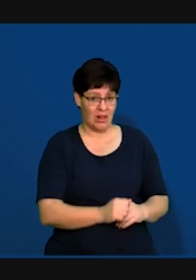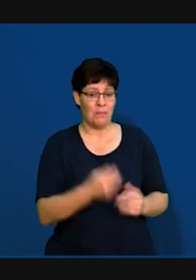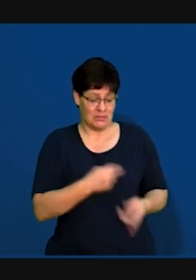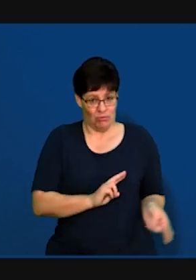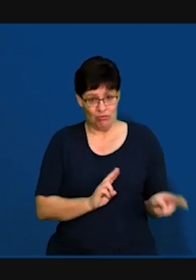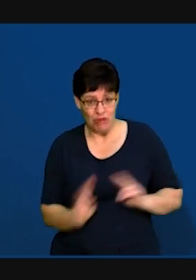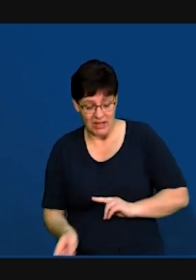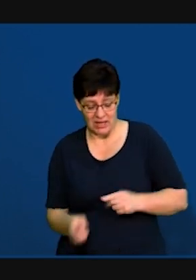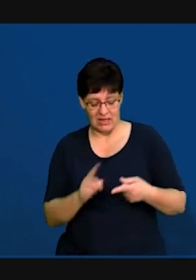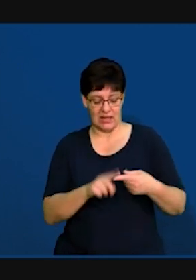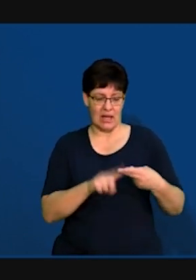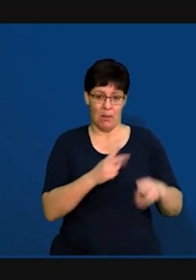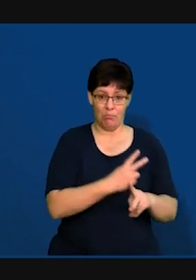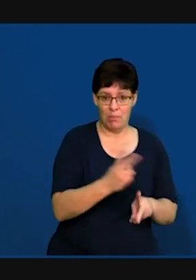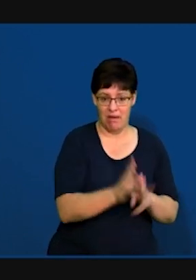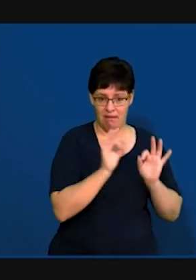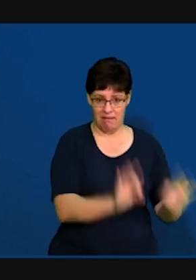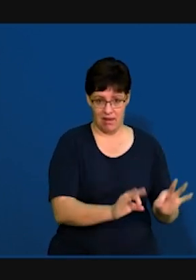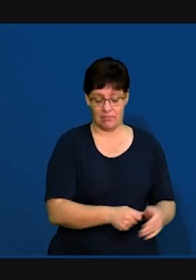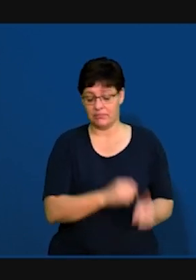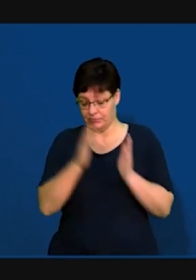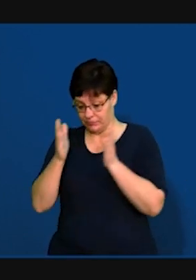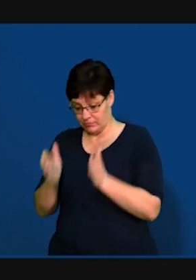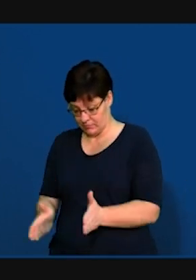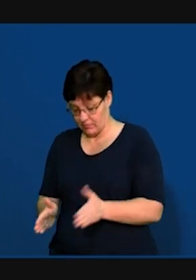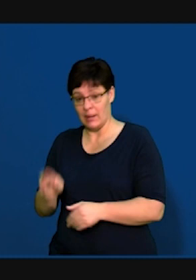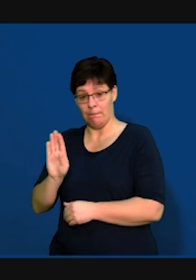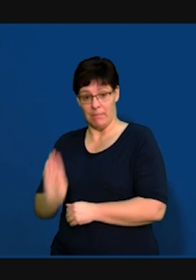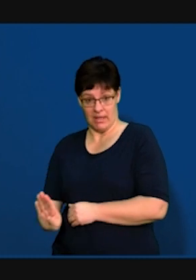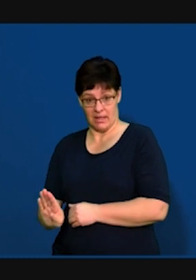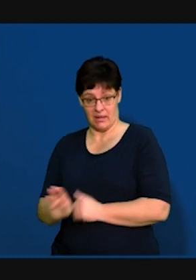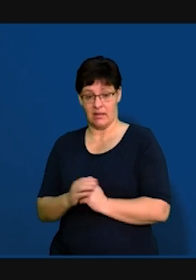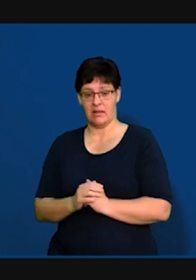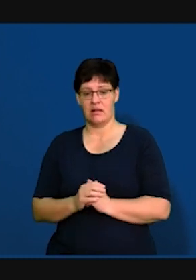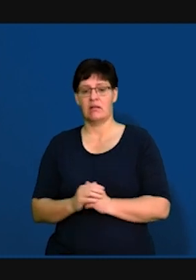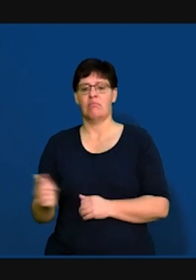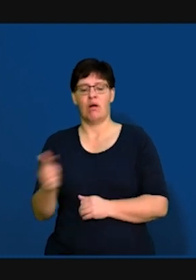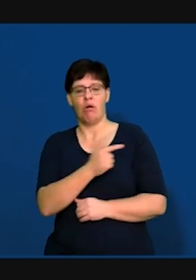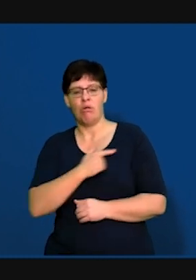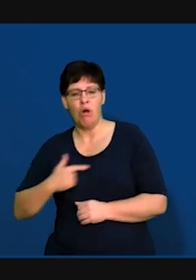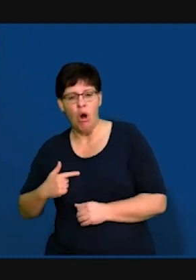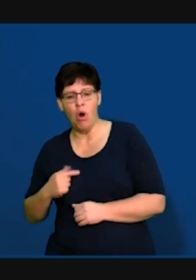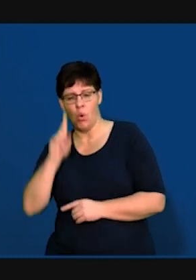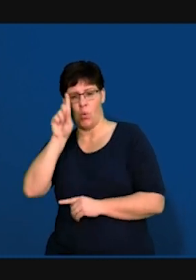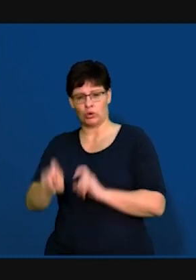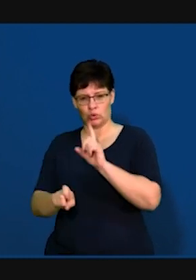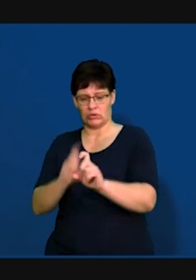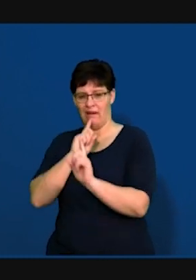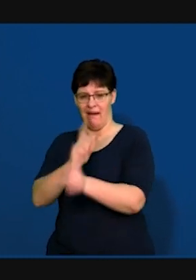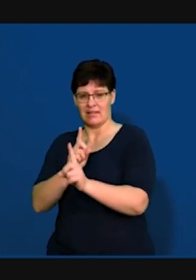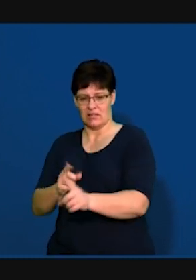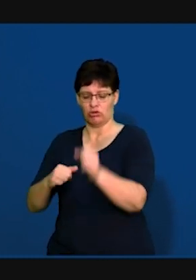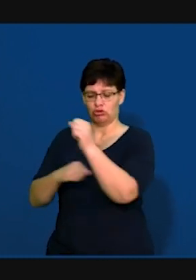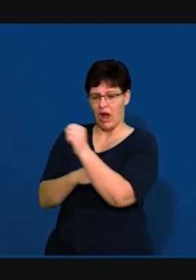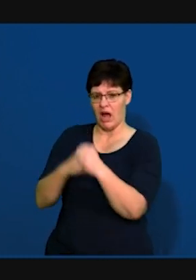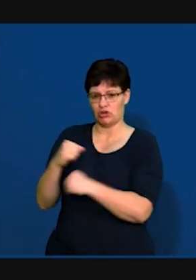in terms of the preparation. And then secondly, we have section B, which are long or structured questions, okay? So